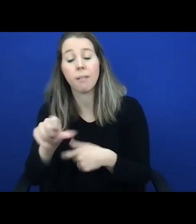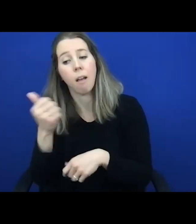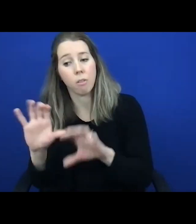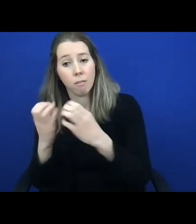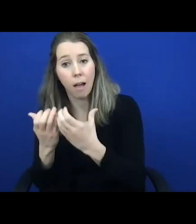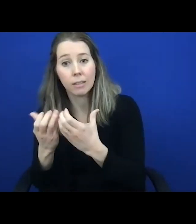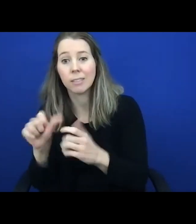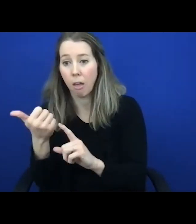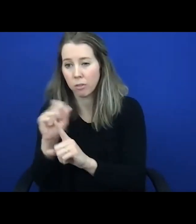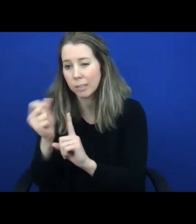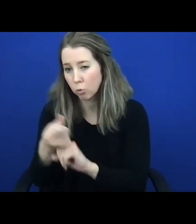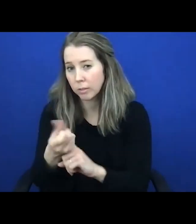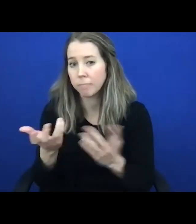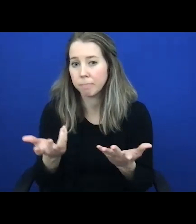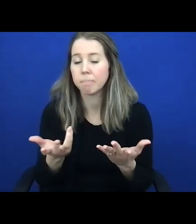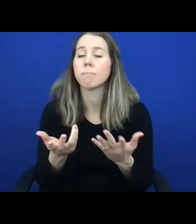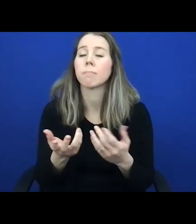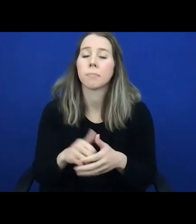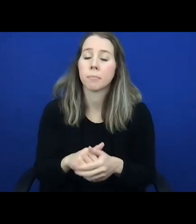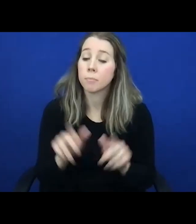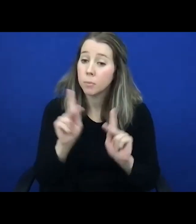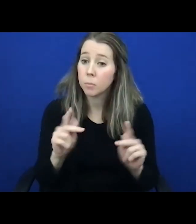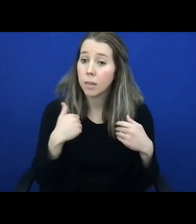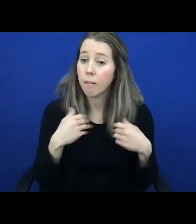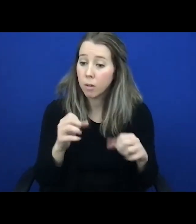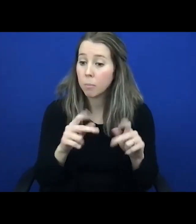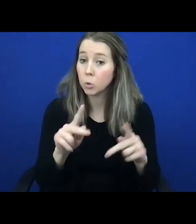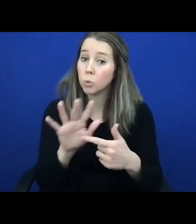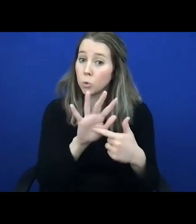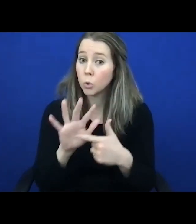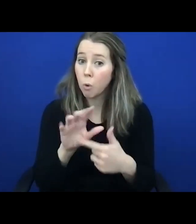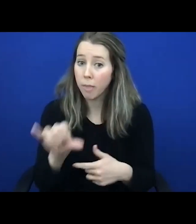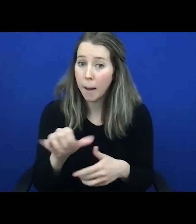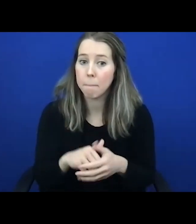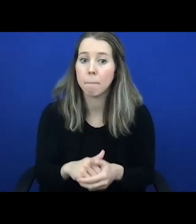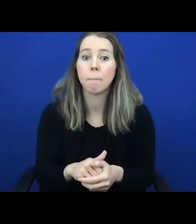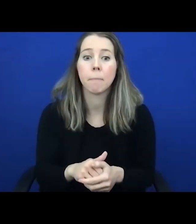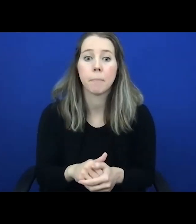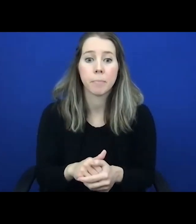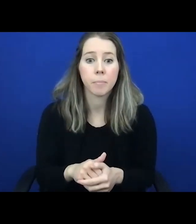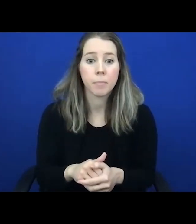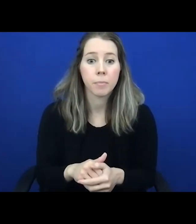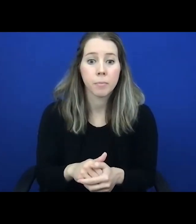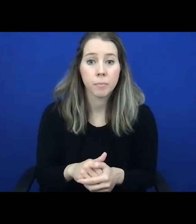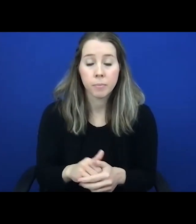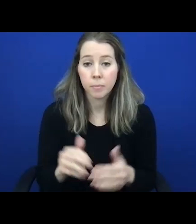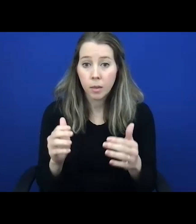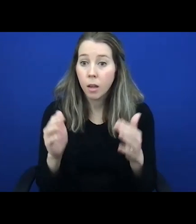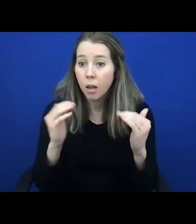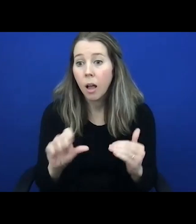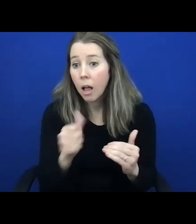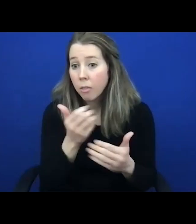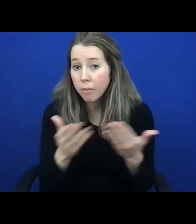other contexts. So we give people this opportunity to demonstrate it. Another thing that makes us somewhat unique